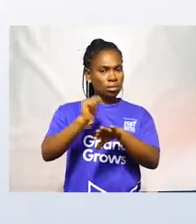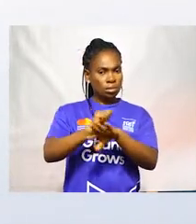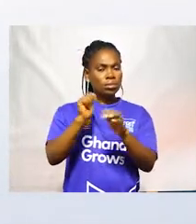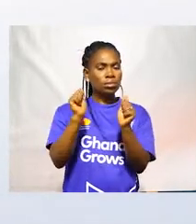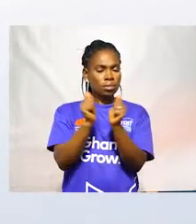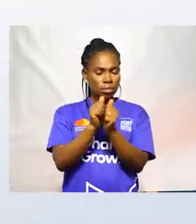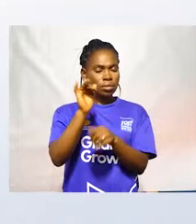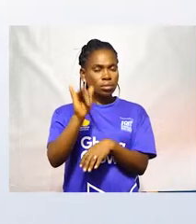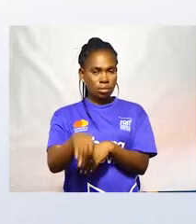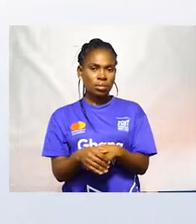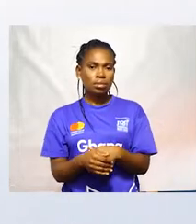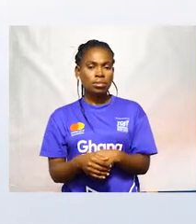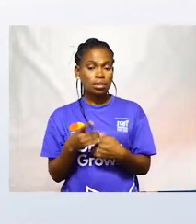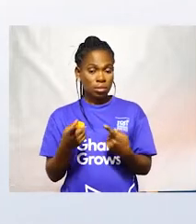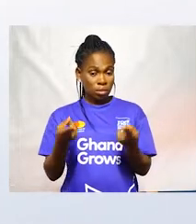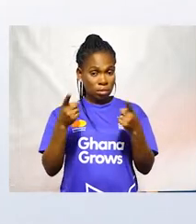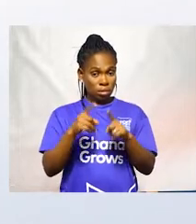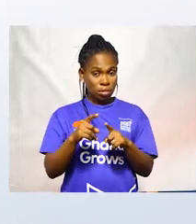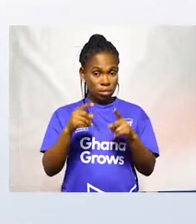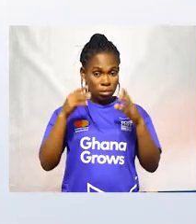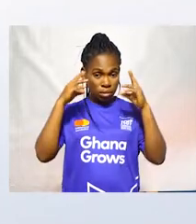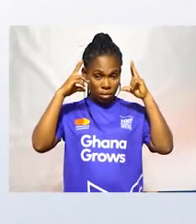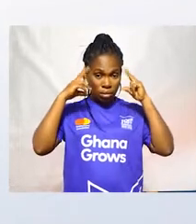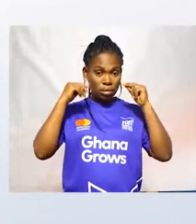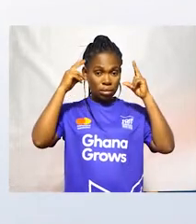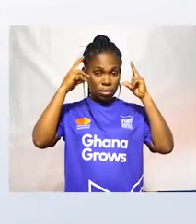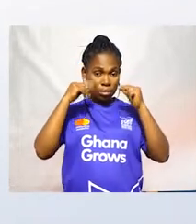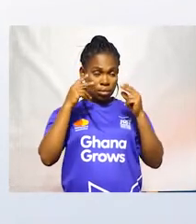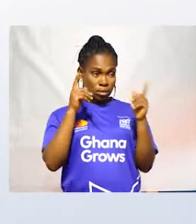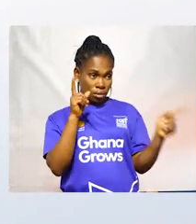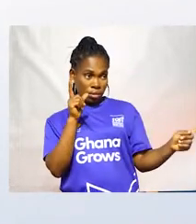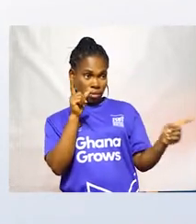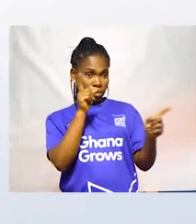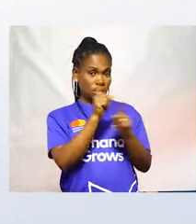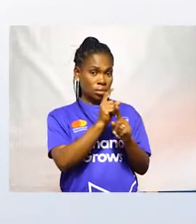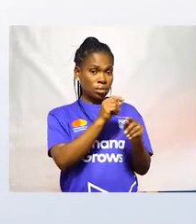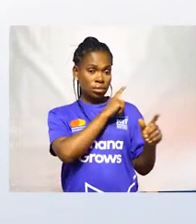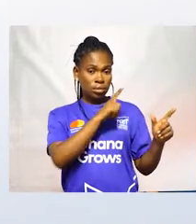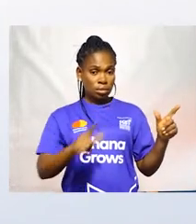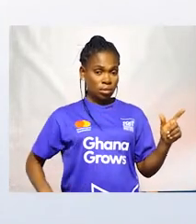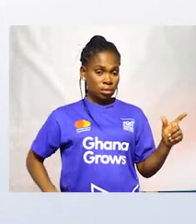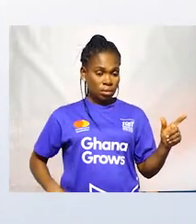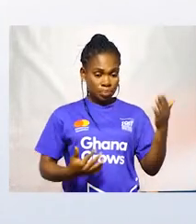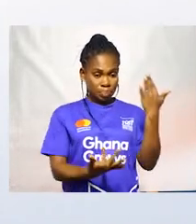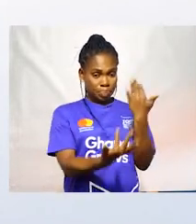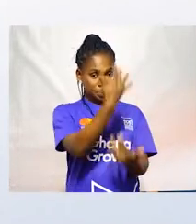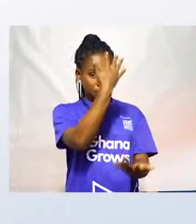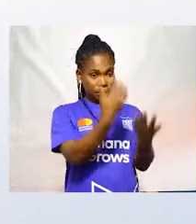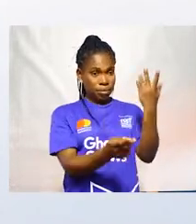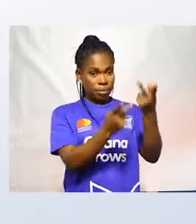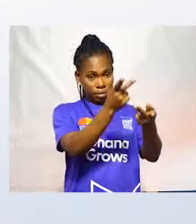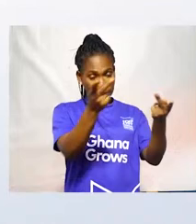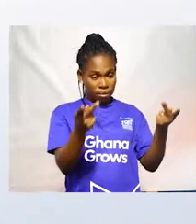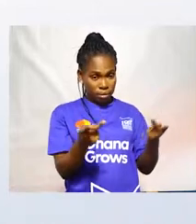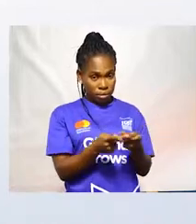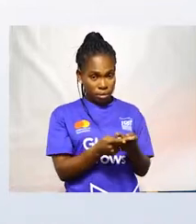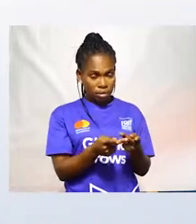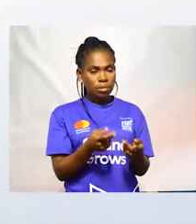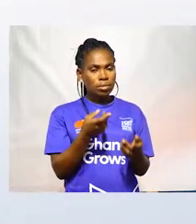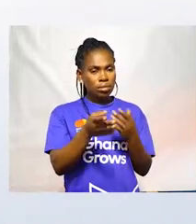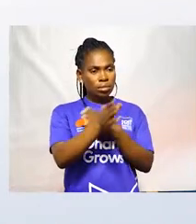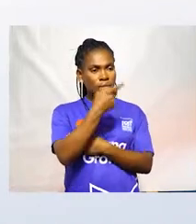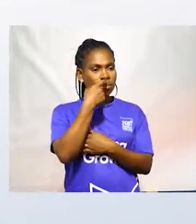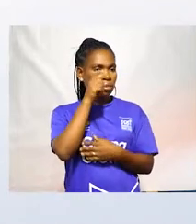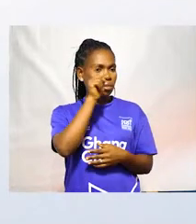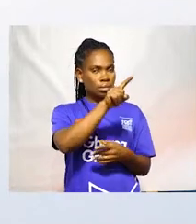when Moses met the Lord at the burning bush, And God said, go tell